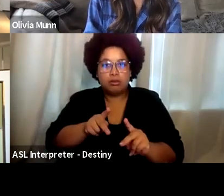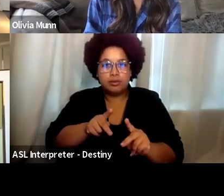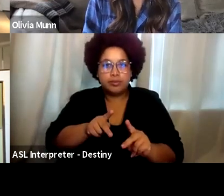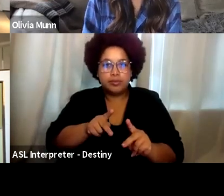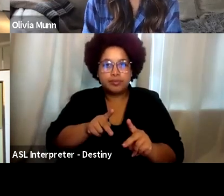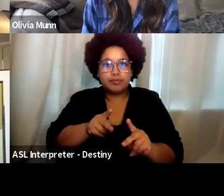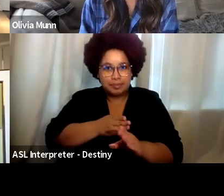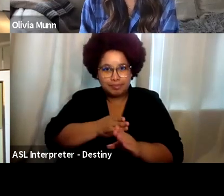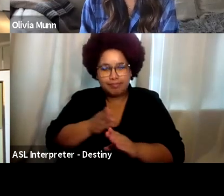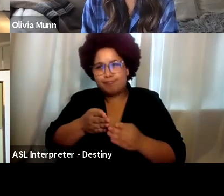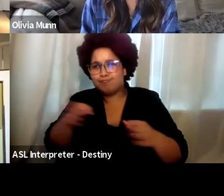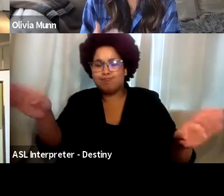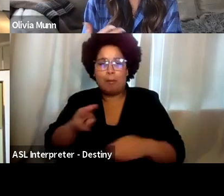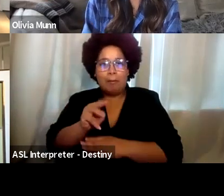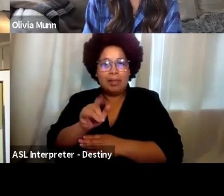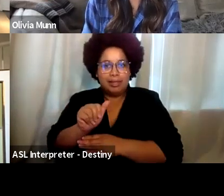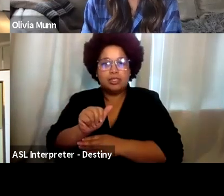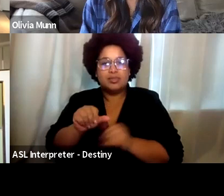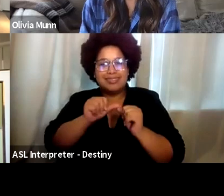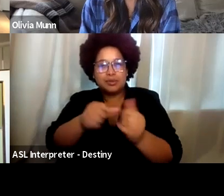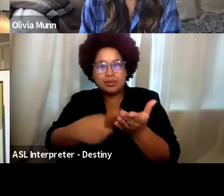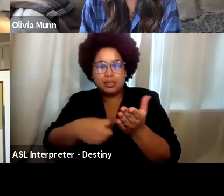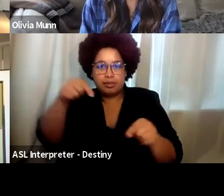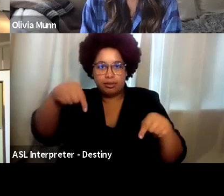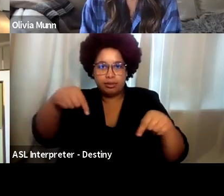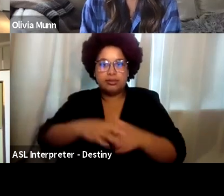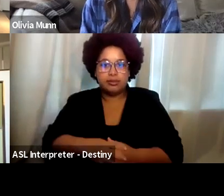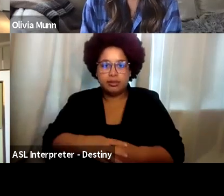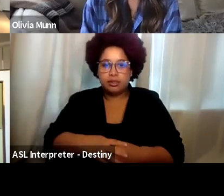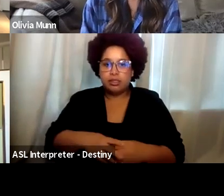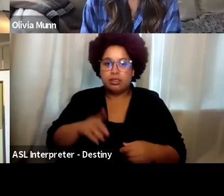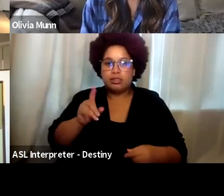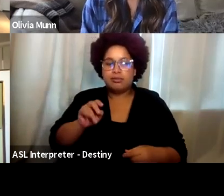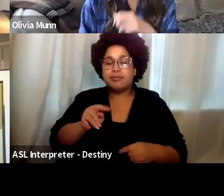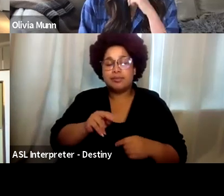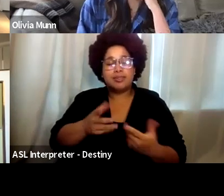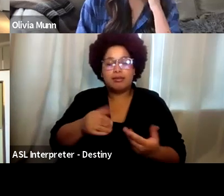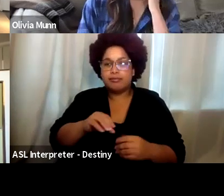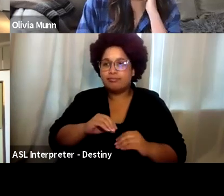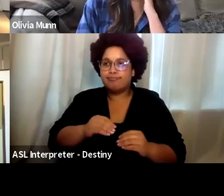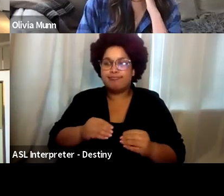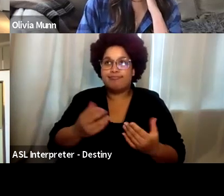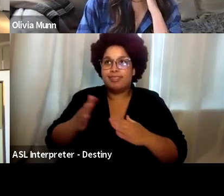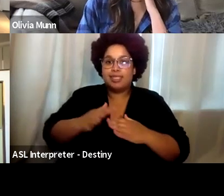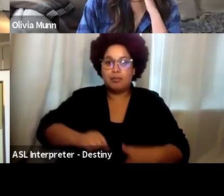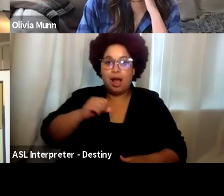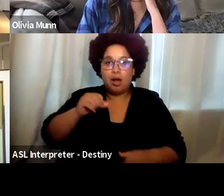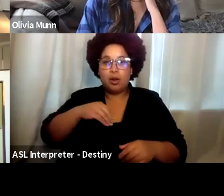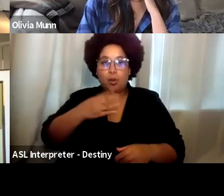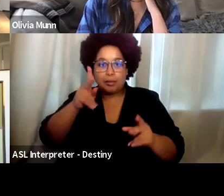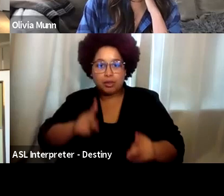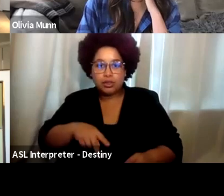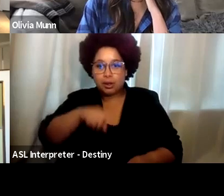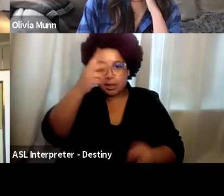in mainstream media to continue talking about this. Yeah, nothing makes me more proud when someone who is white or